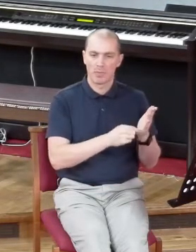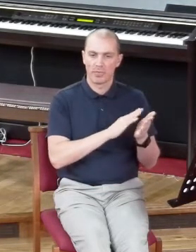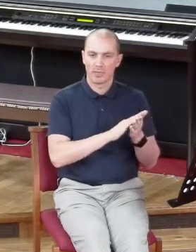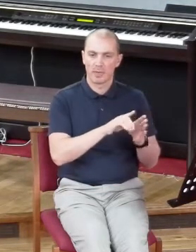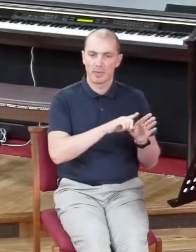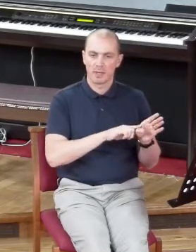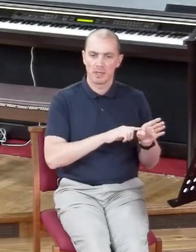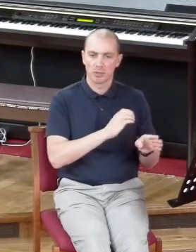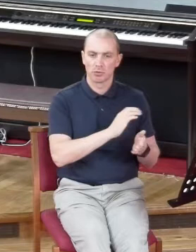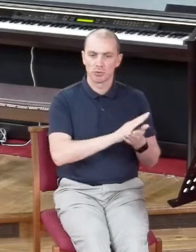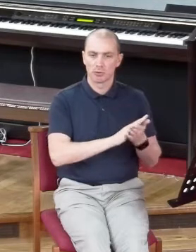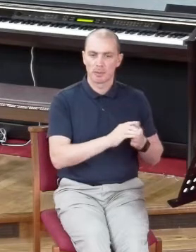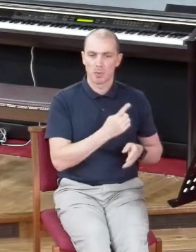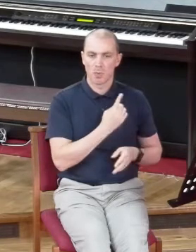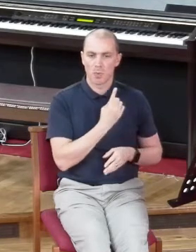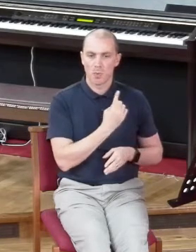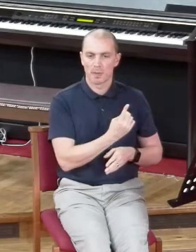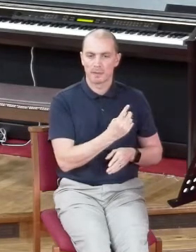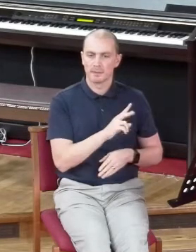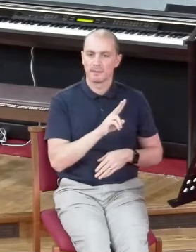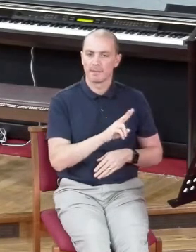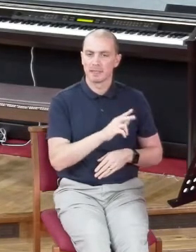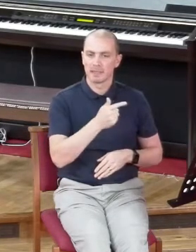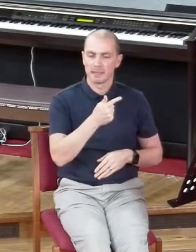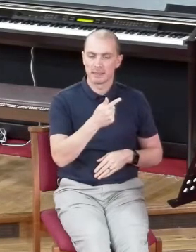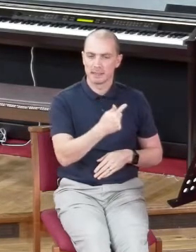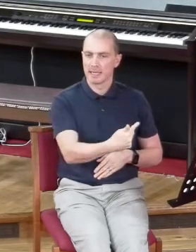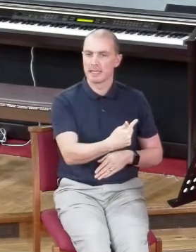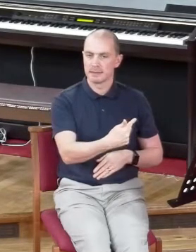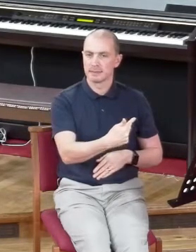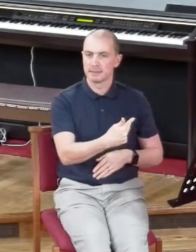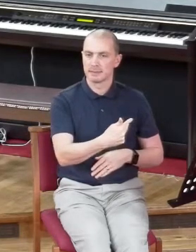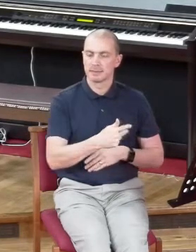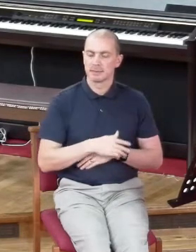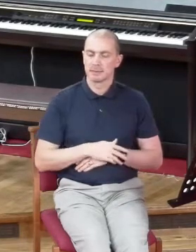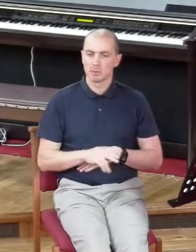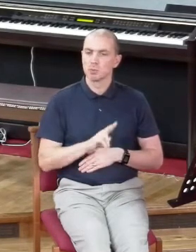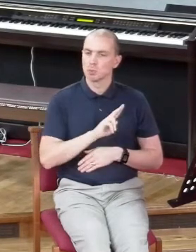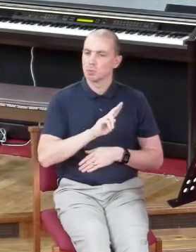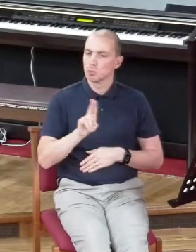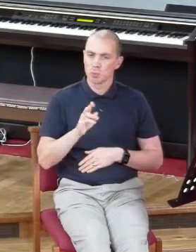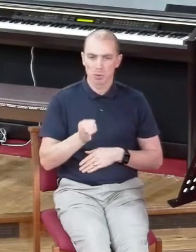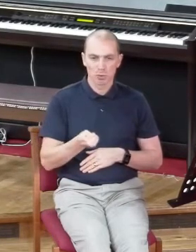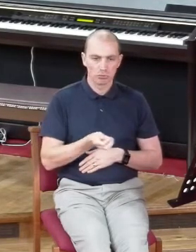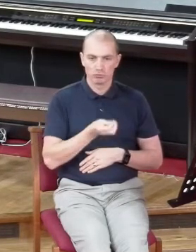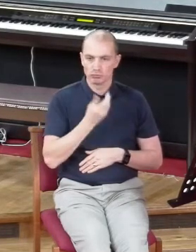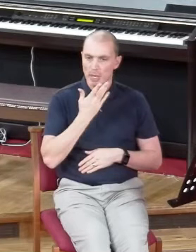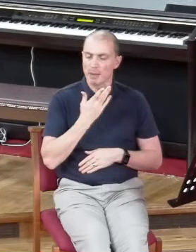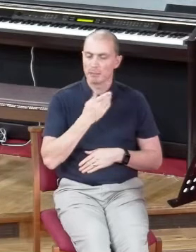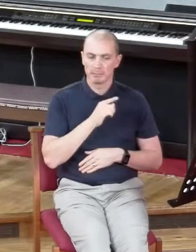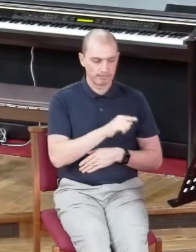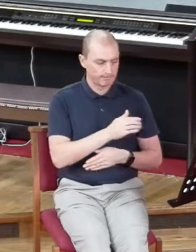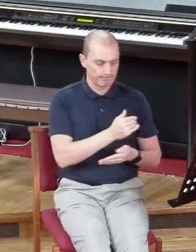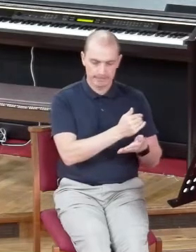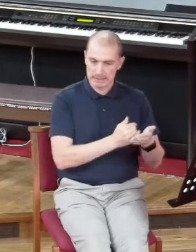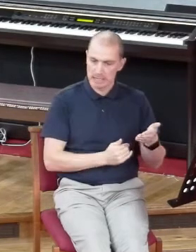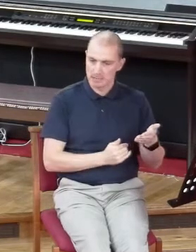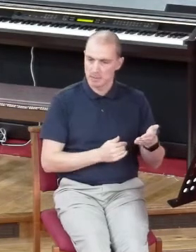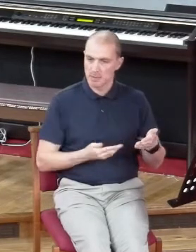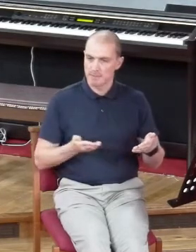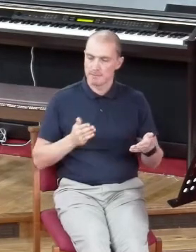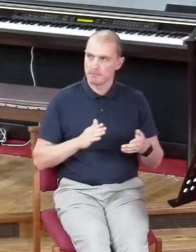Starting from verse 8. So do not be ashamed of the testimony about our Lord,